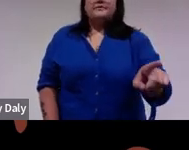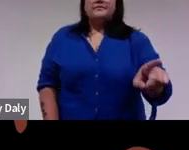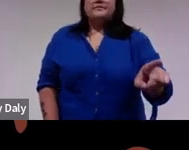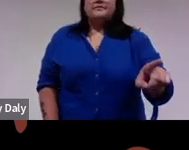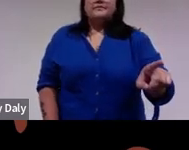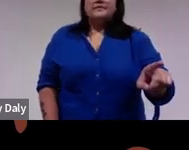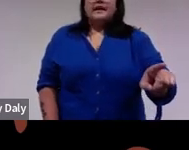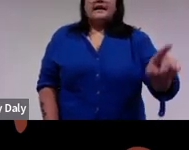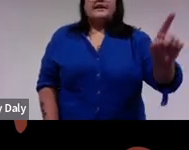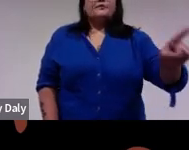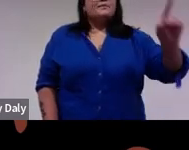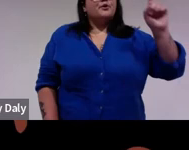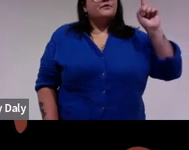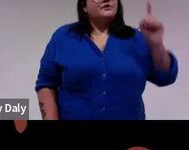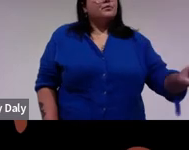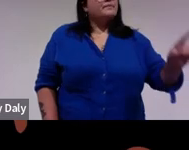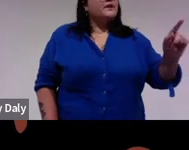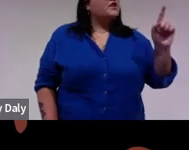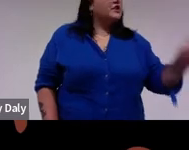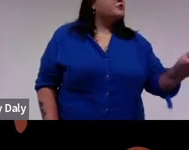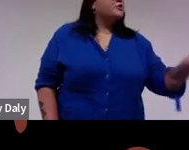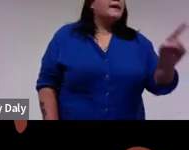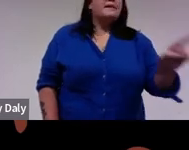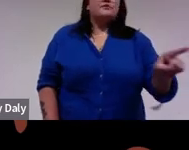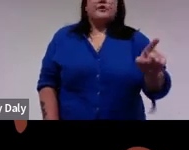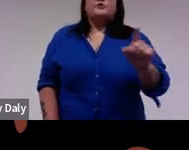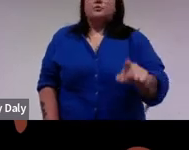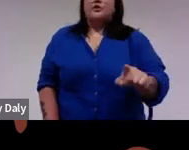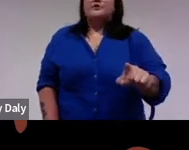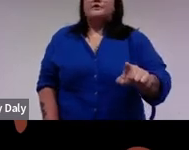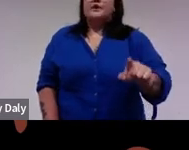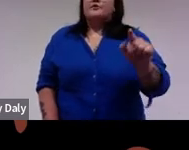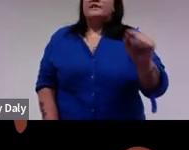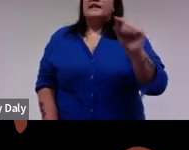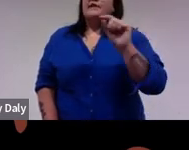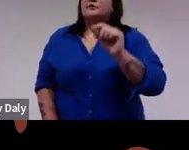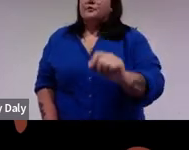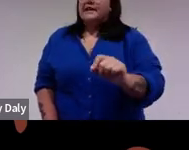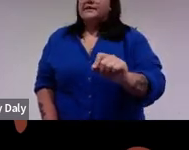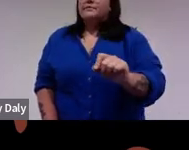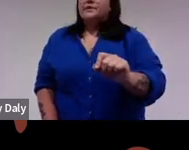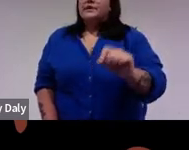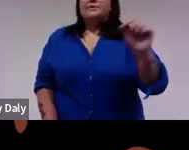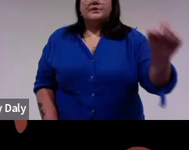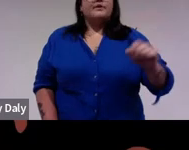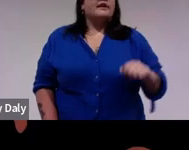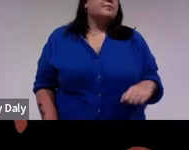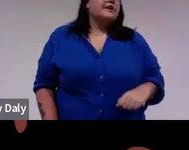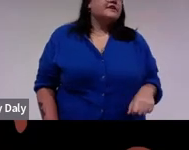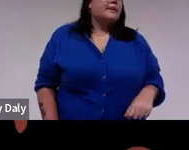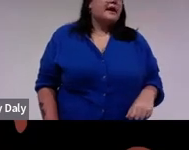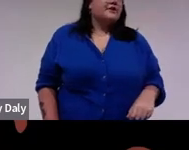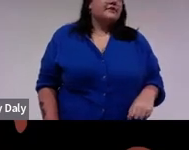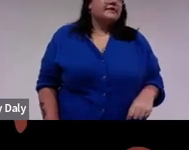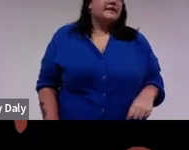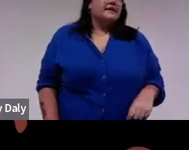you. And there are people who have swept literal and metaphorical roads for us to have the freedom to pursue our